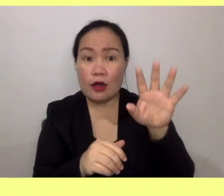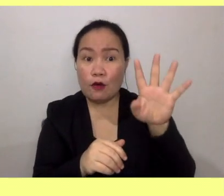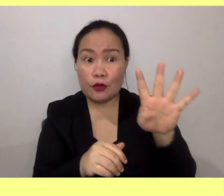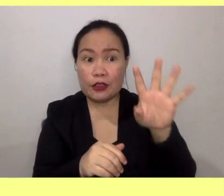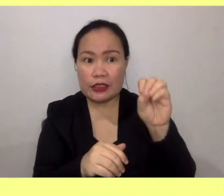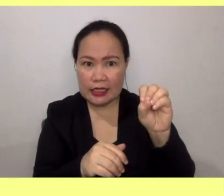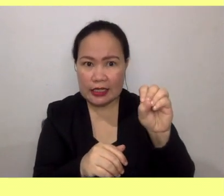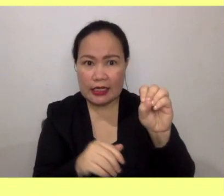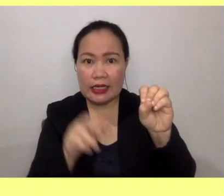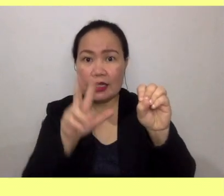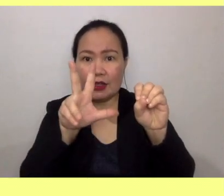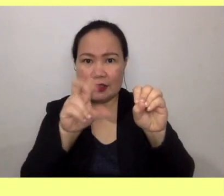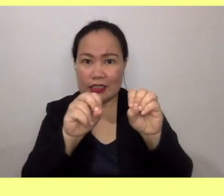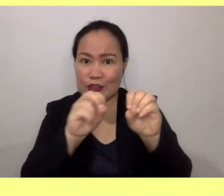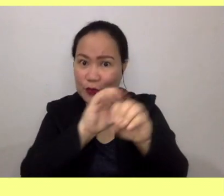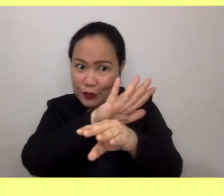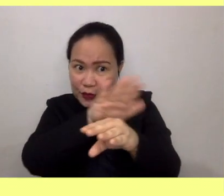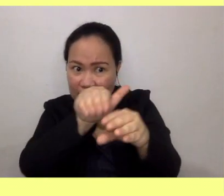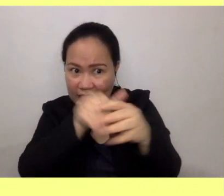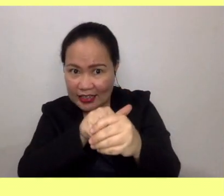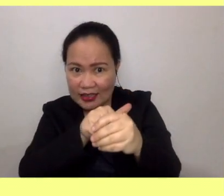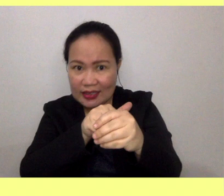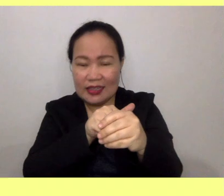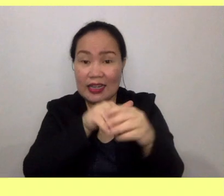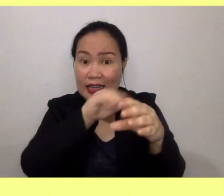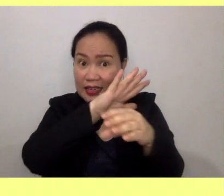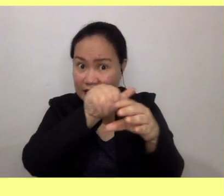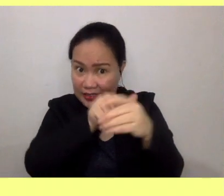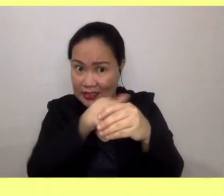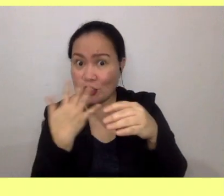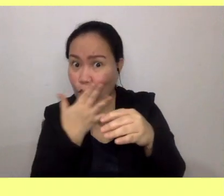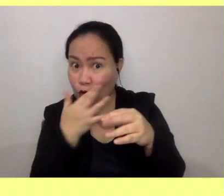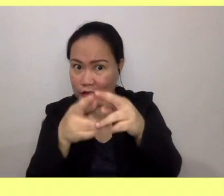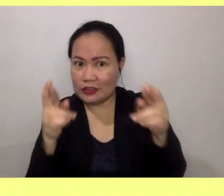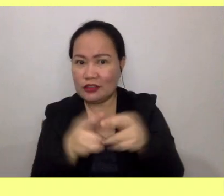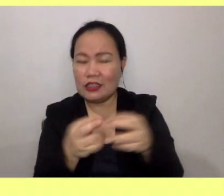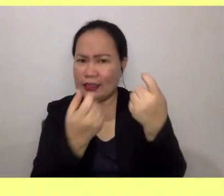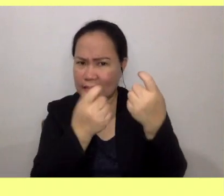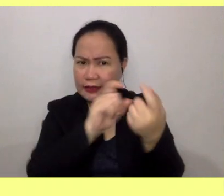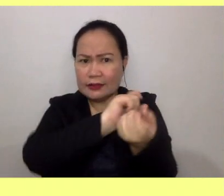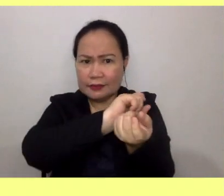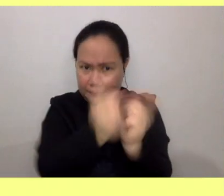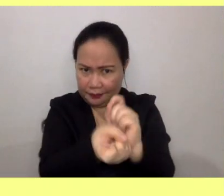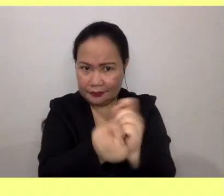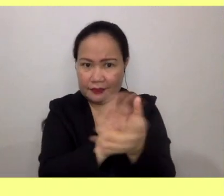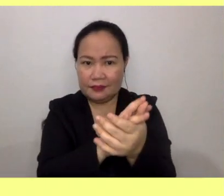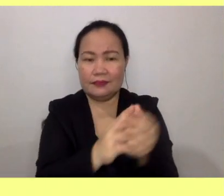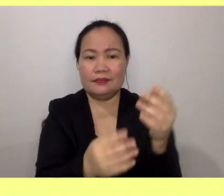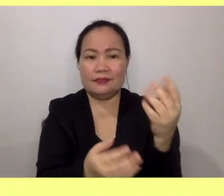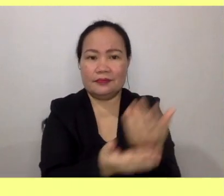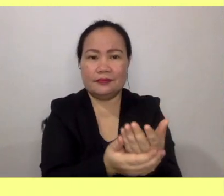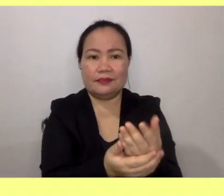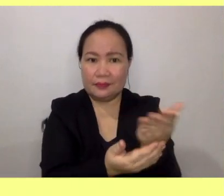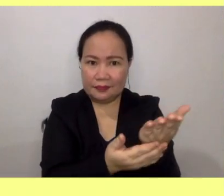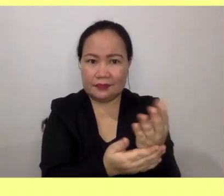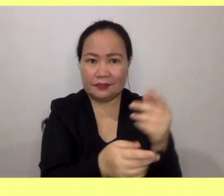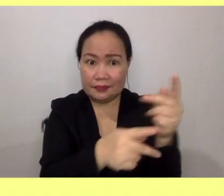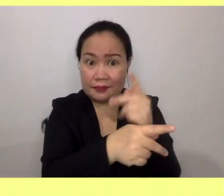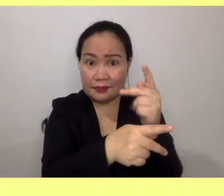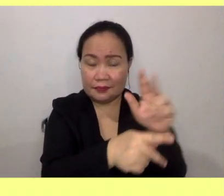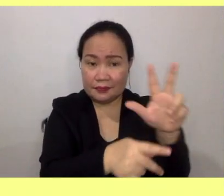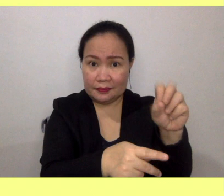30. So, let's try 40, 30. Okay, so substitute natin. So, you will have 1, 2, and